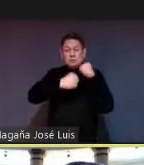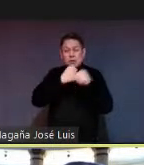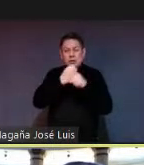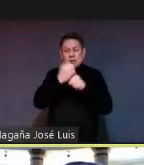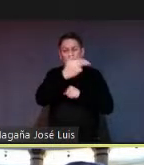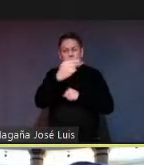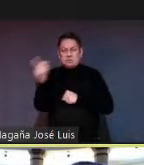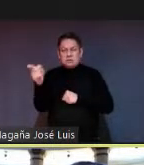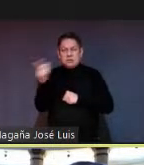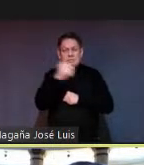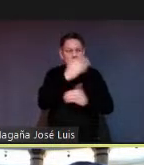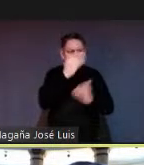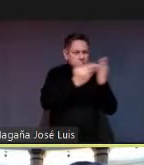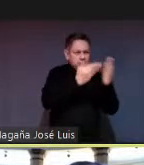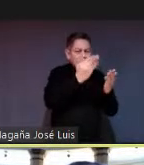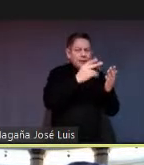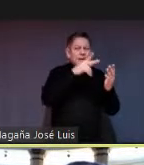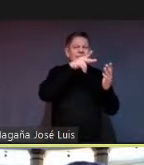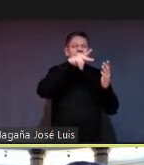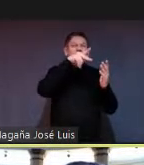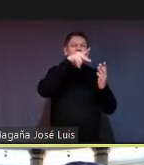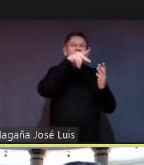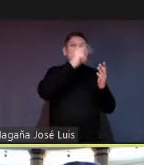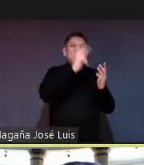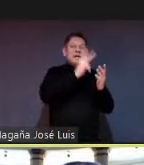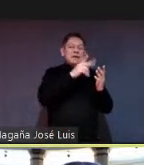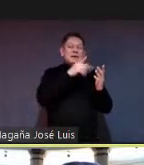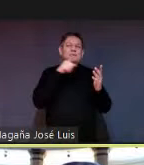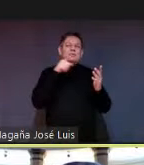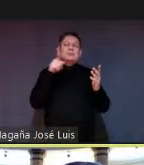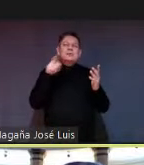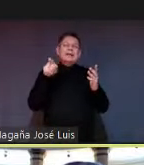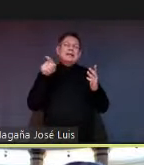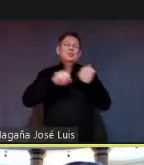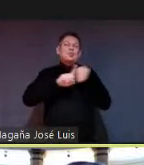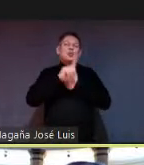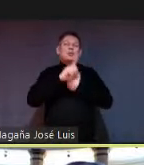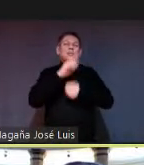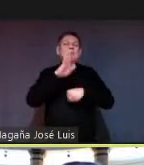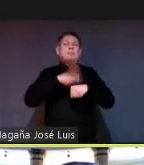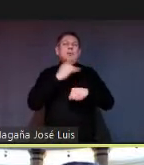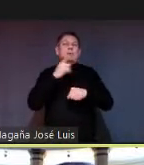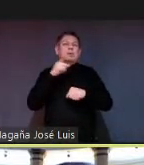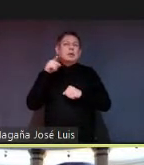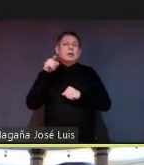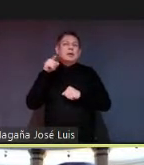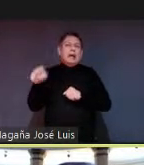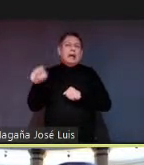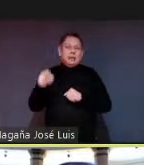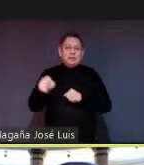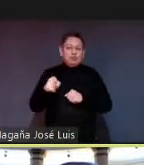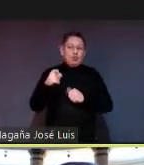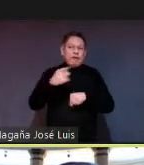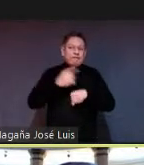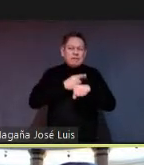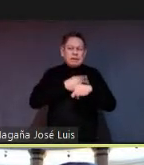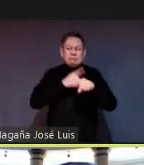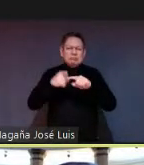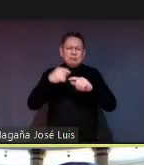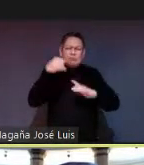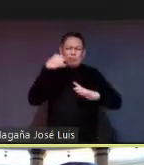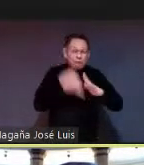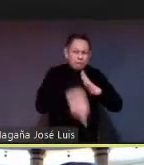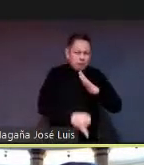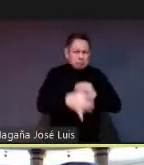There was not a risk-based approach. And we realize that we are making very